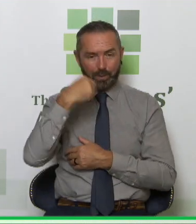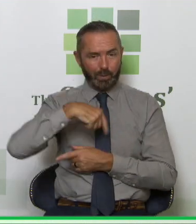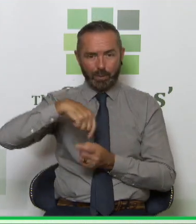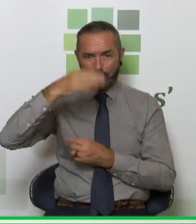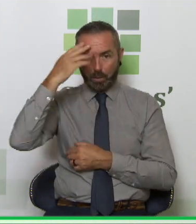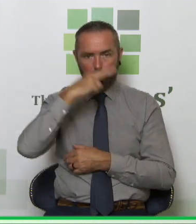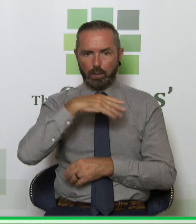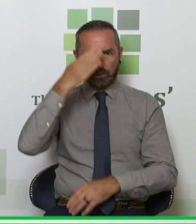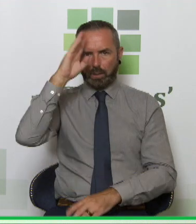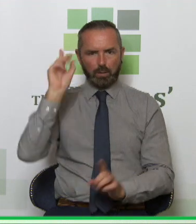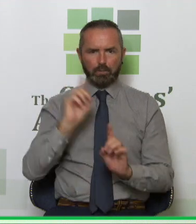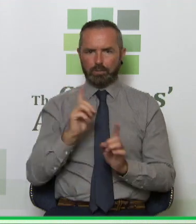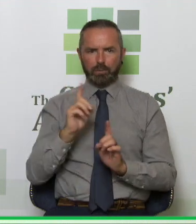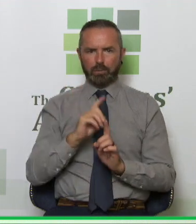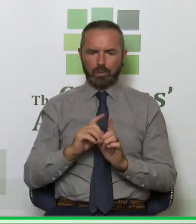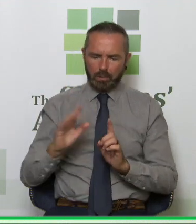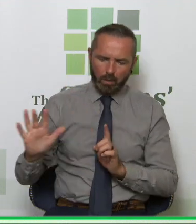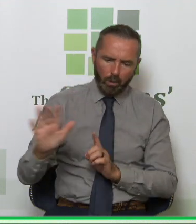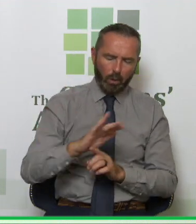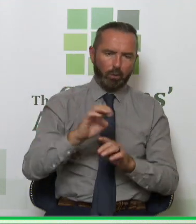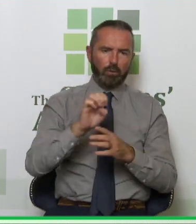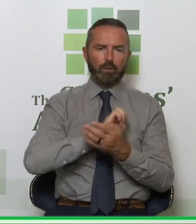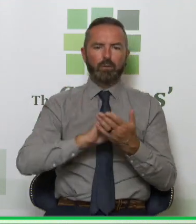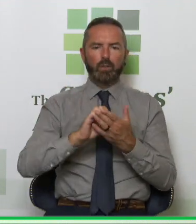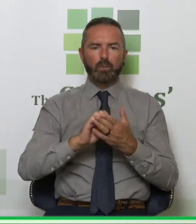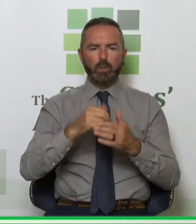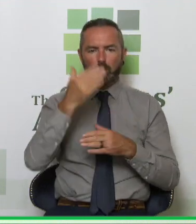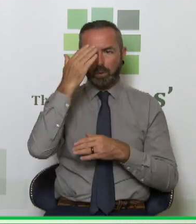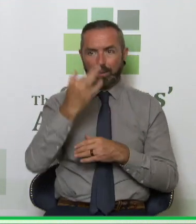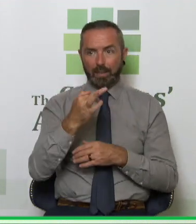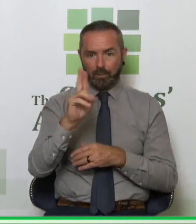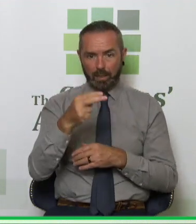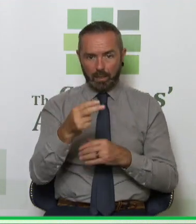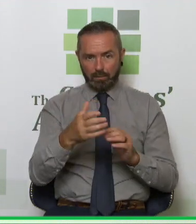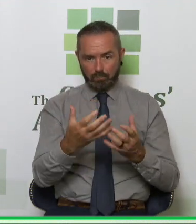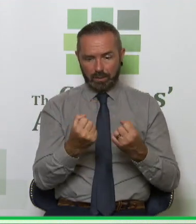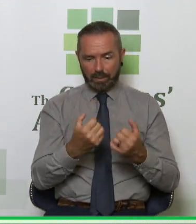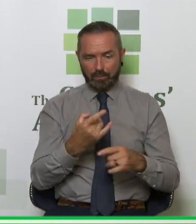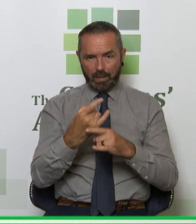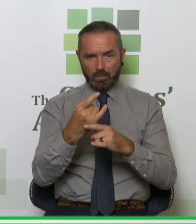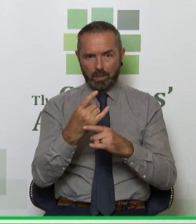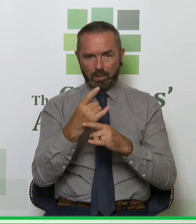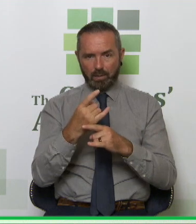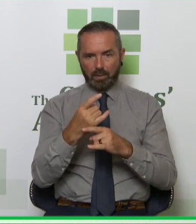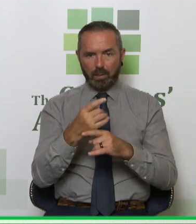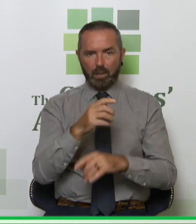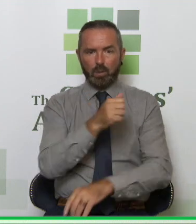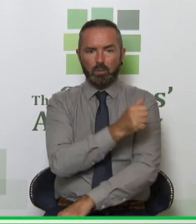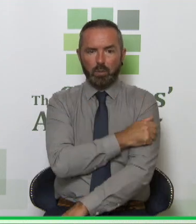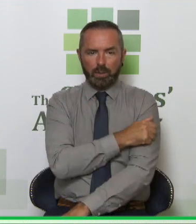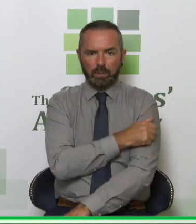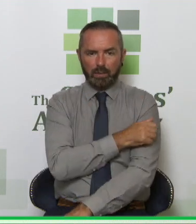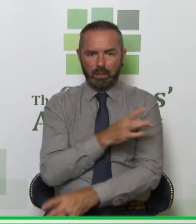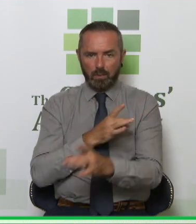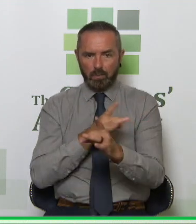problem in Ireland, this is a problem all over Europe, around the world. It would be great if prison was a place where people get the help they need. Prison absolutely makes